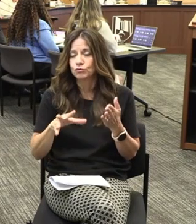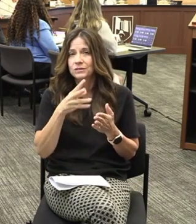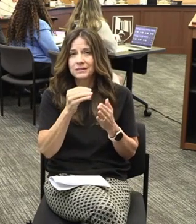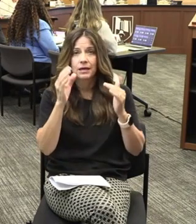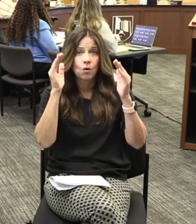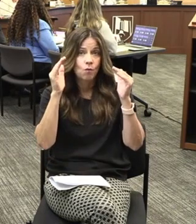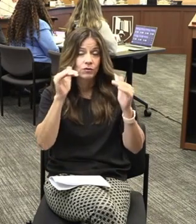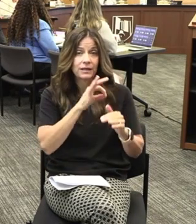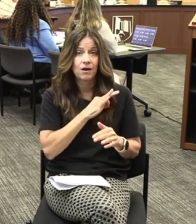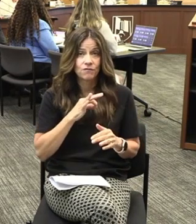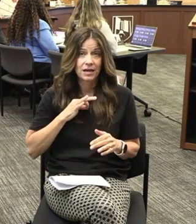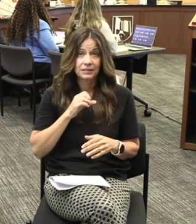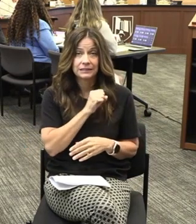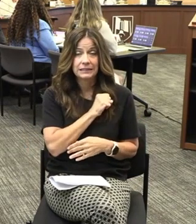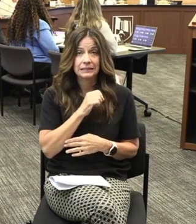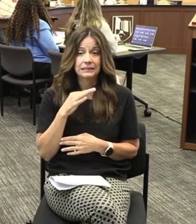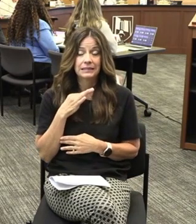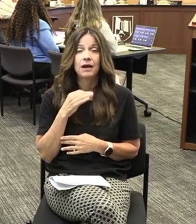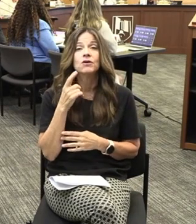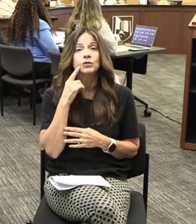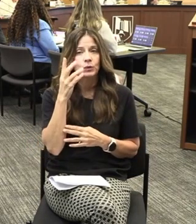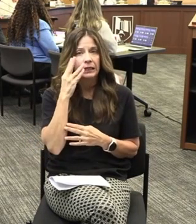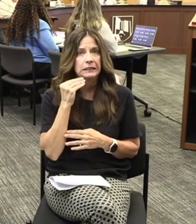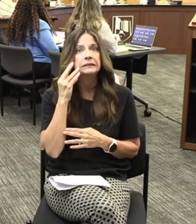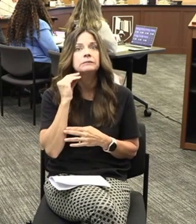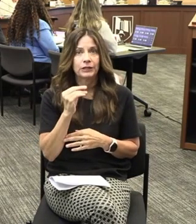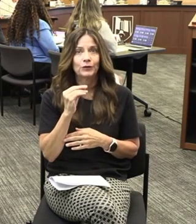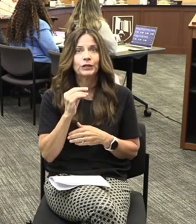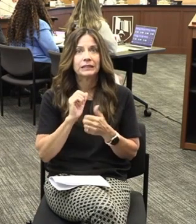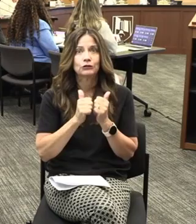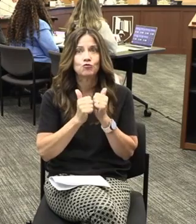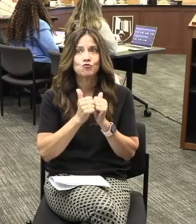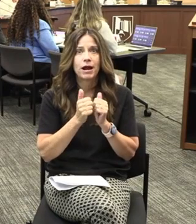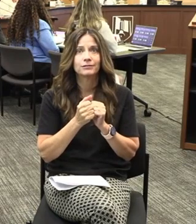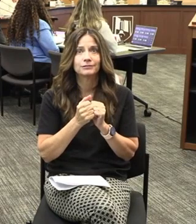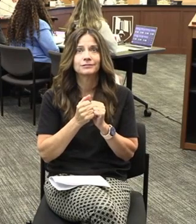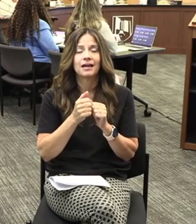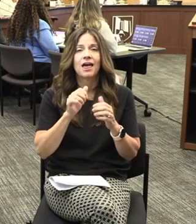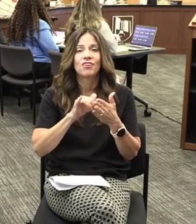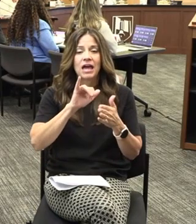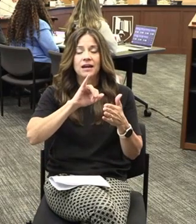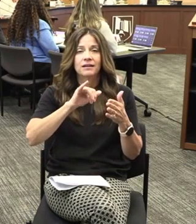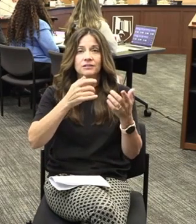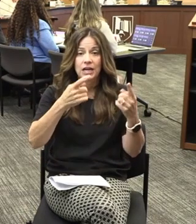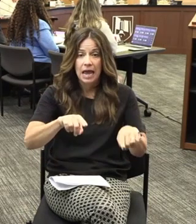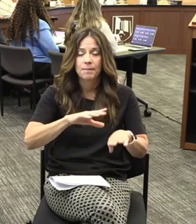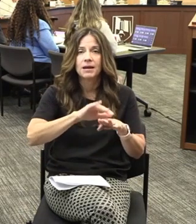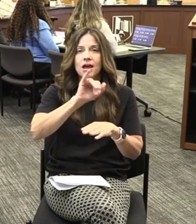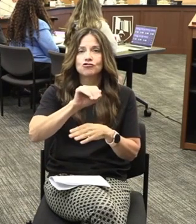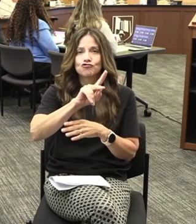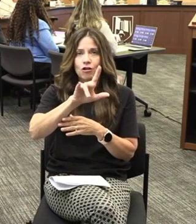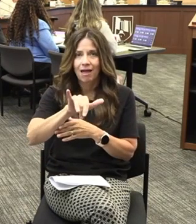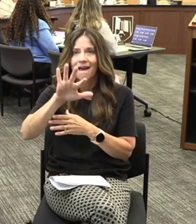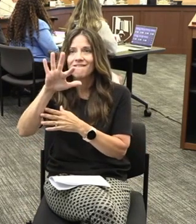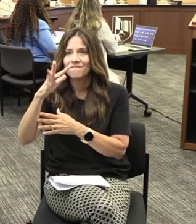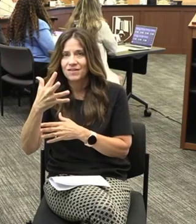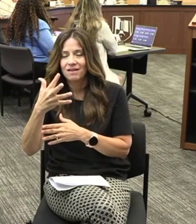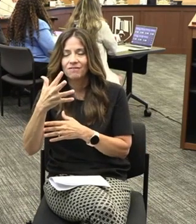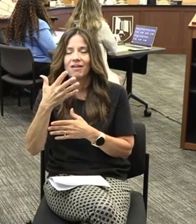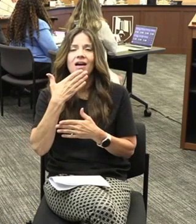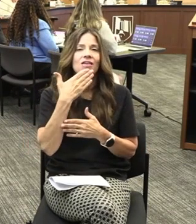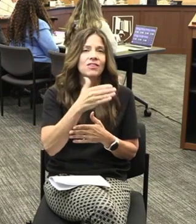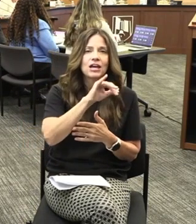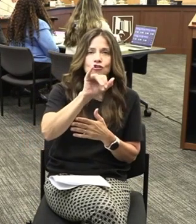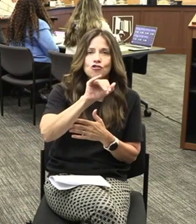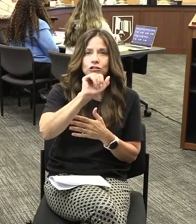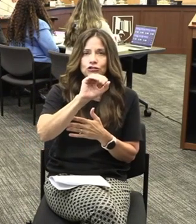our faculty and staff to experience the race that happens on July 5th. So shout out to Jackie. Thank you for your